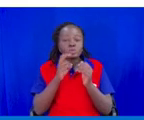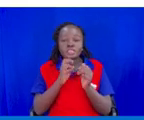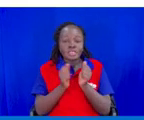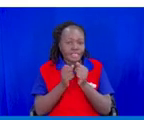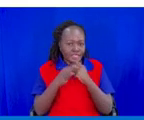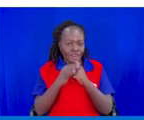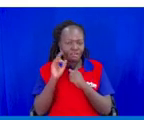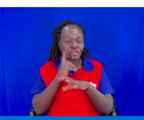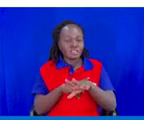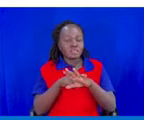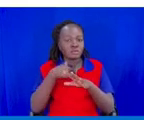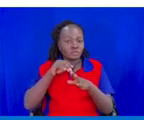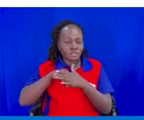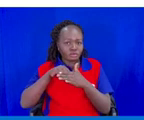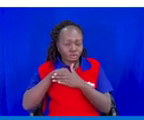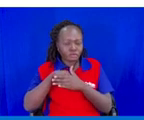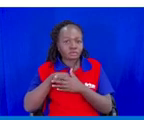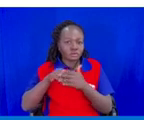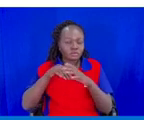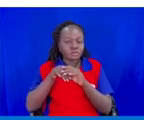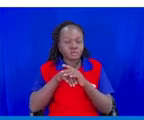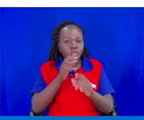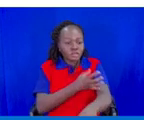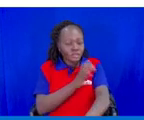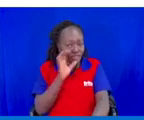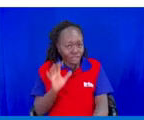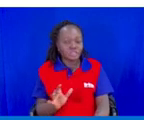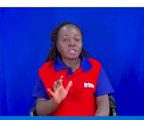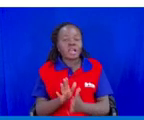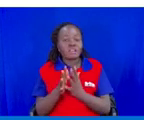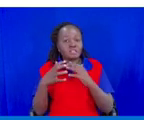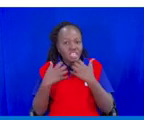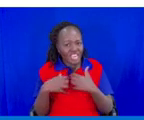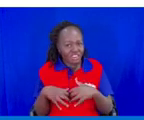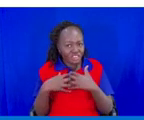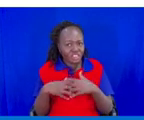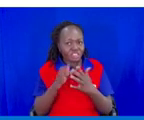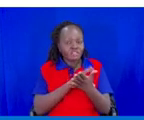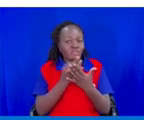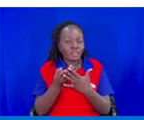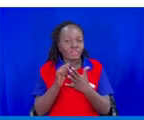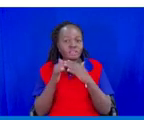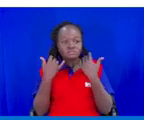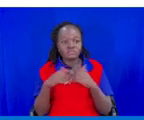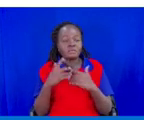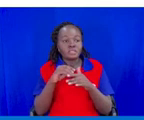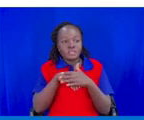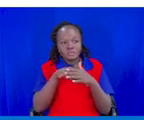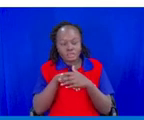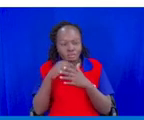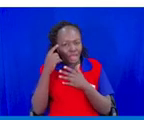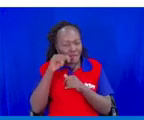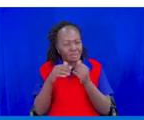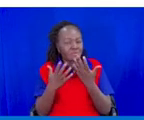market invested into an energy and infrastructure fund. It was a wonderful investment of about 1.4